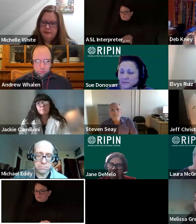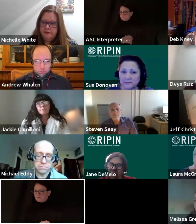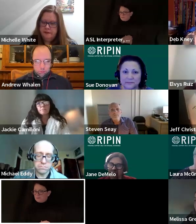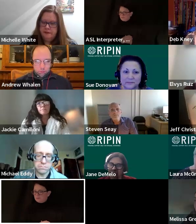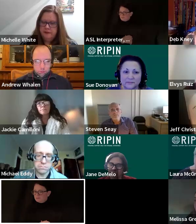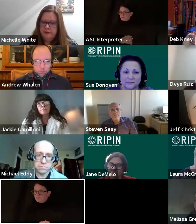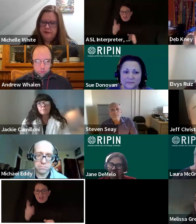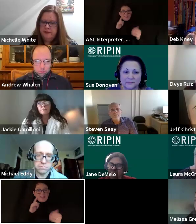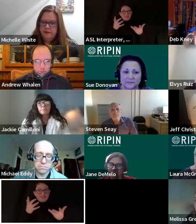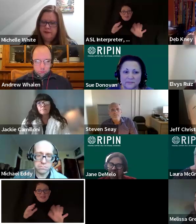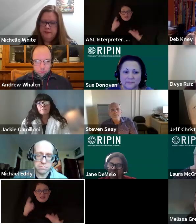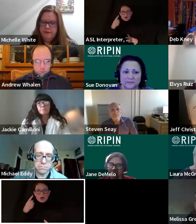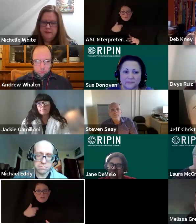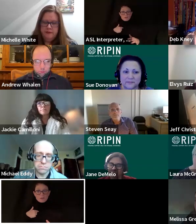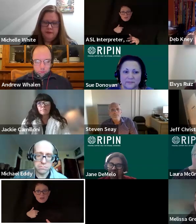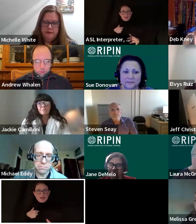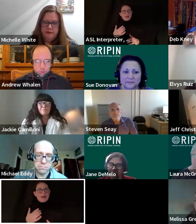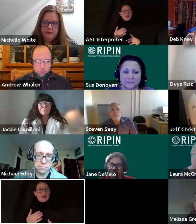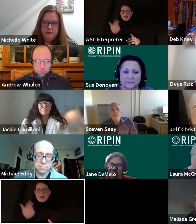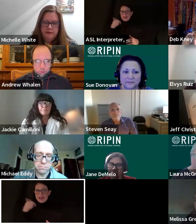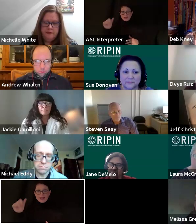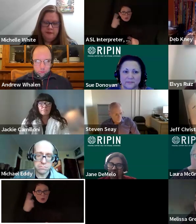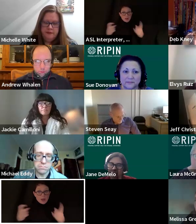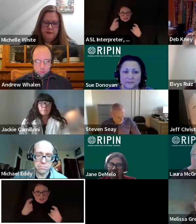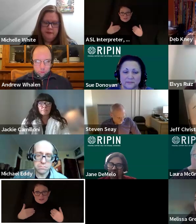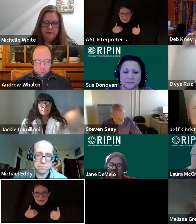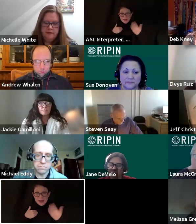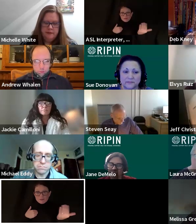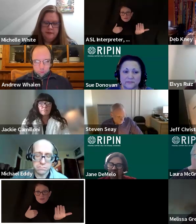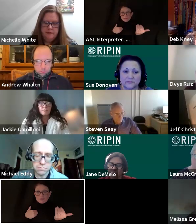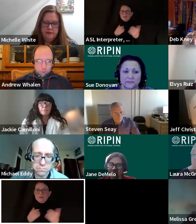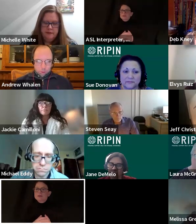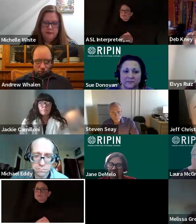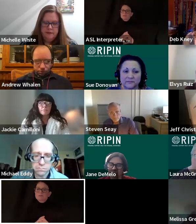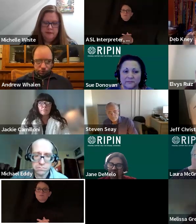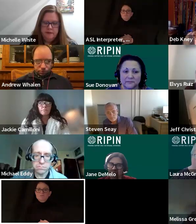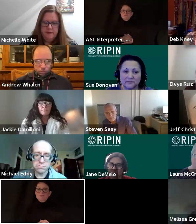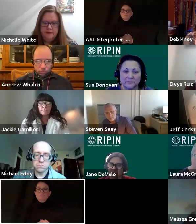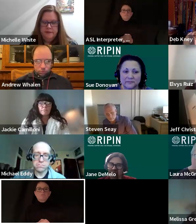And I think that's all for my slides. Happy to take any questions or comments.